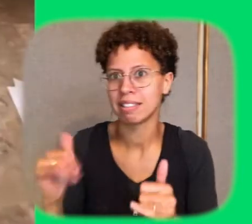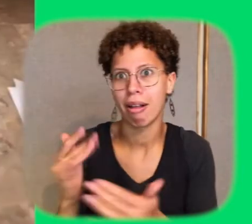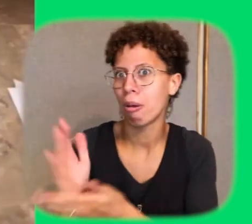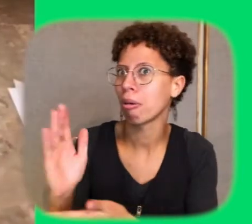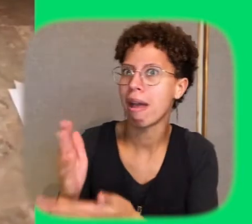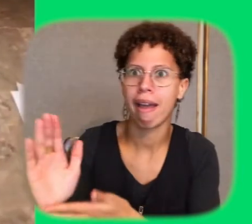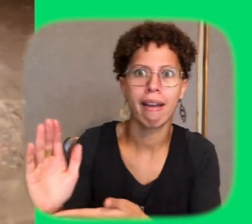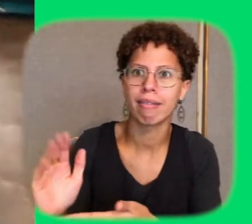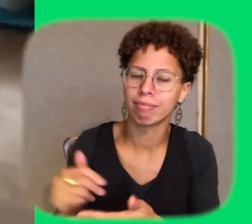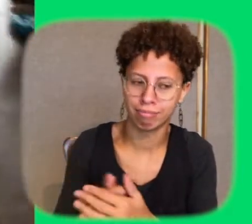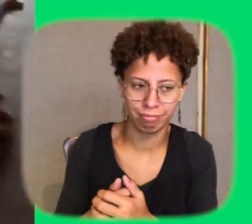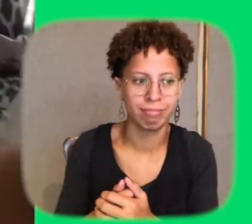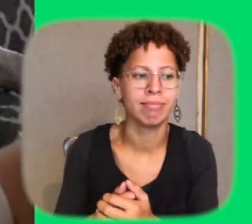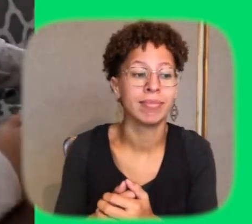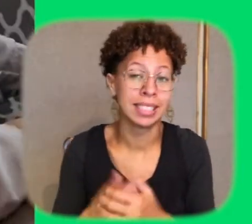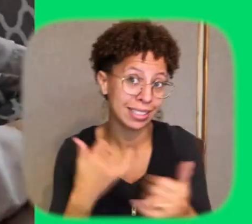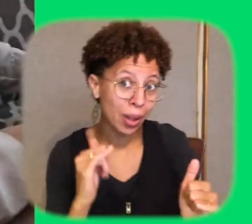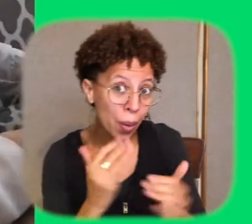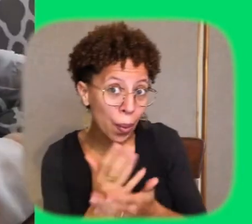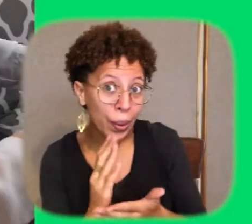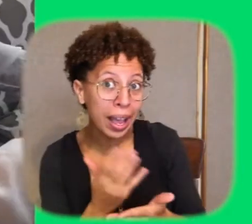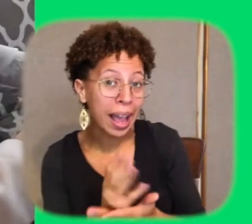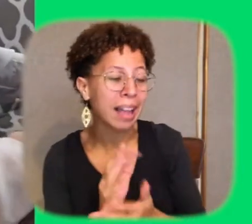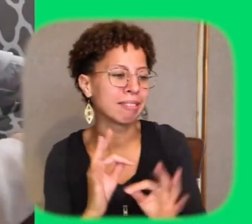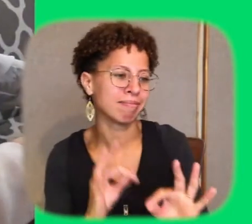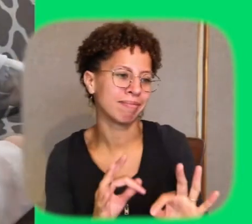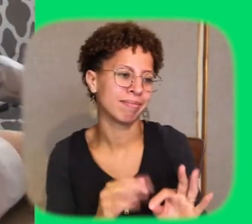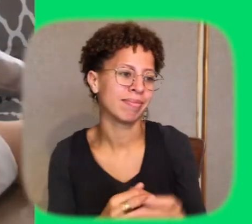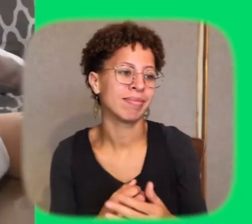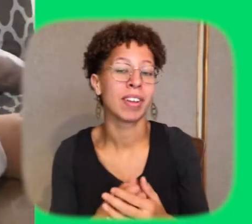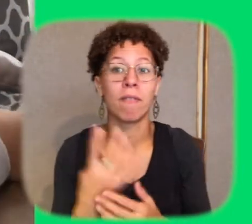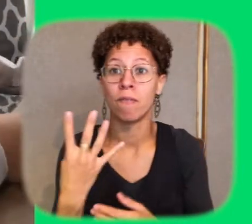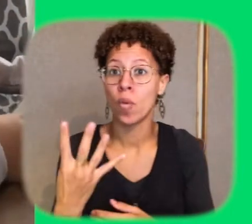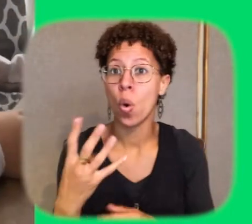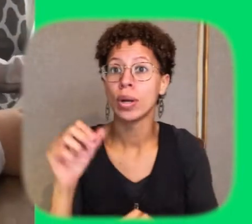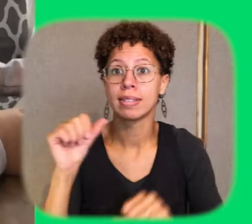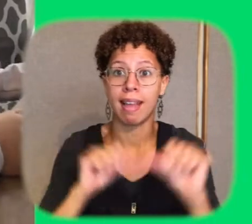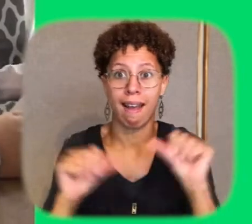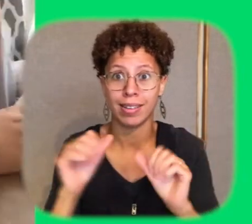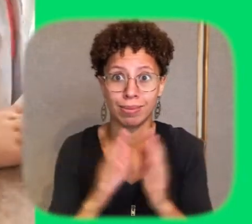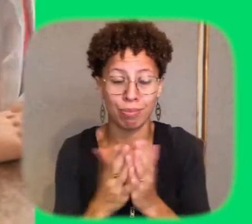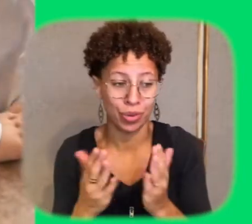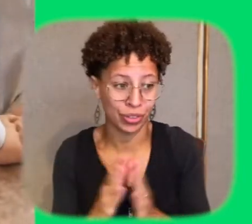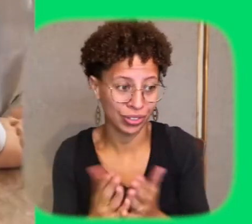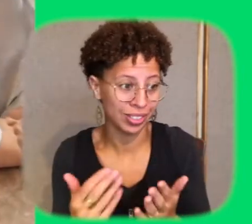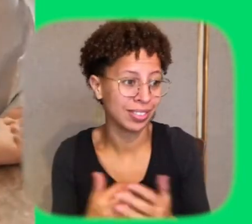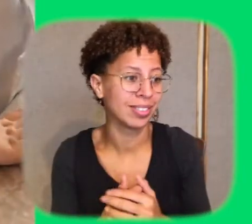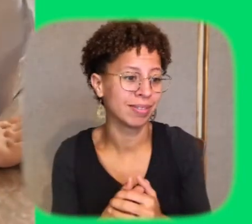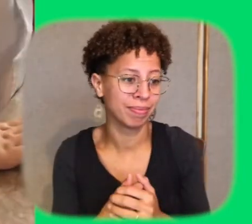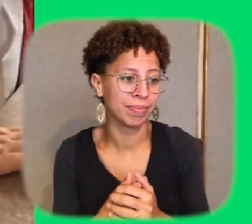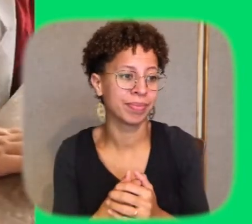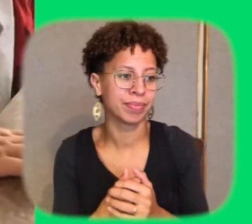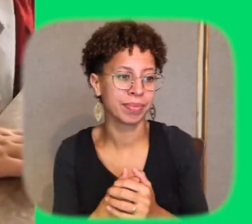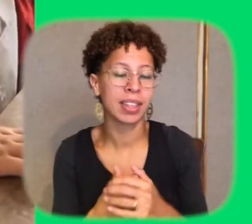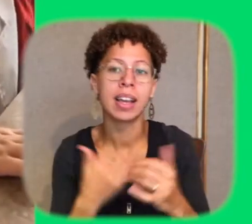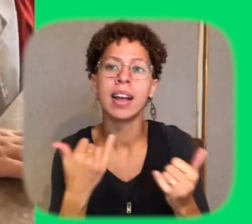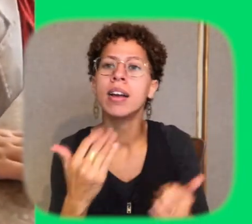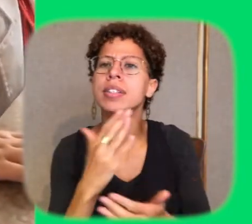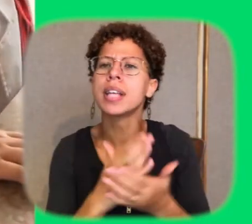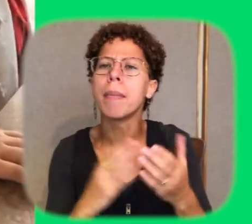Yeah, four books. Four science books. So we have some comments that Logan's favorite is